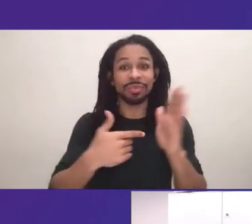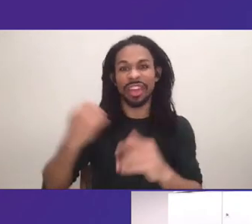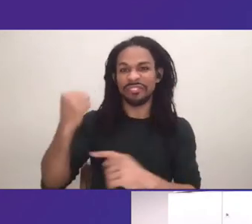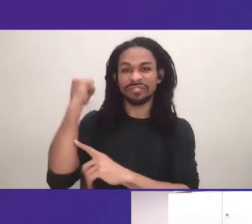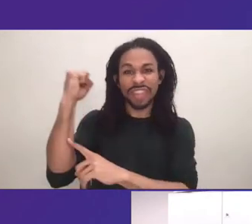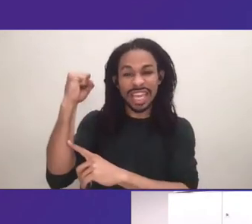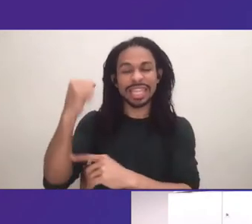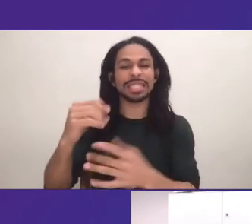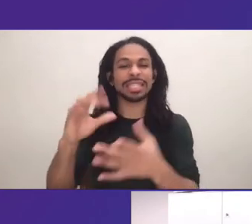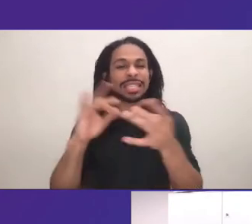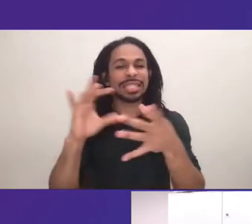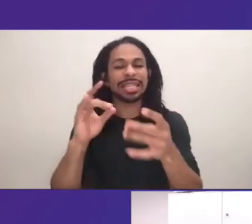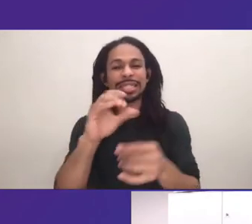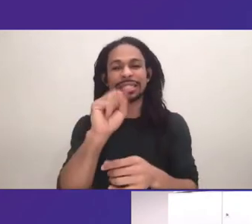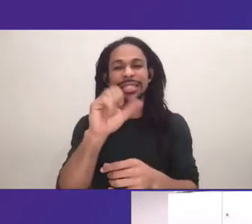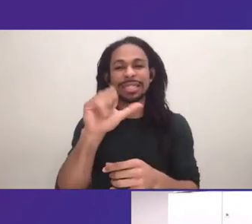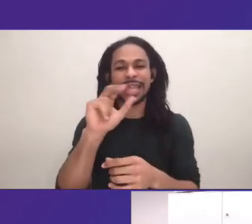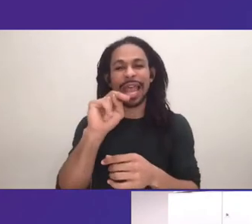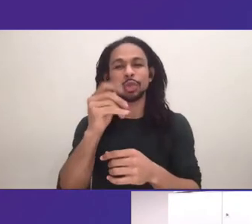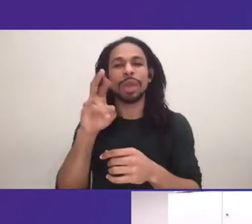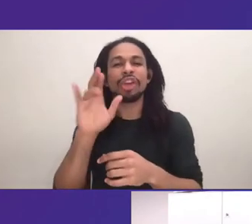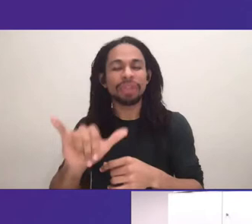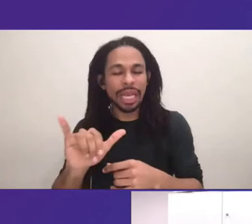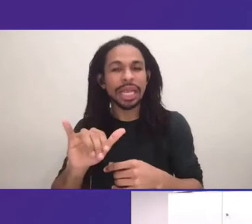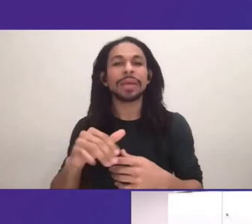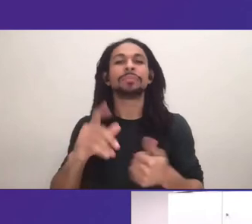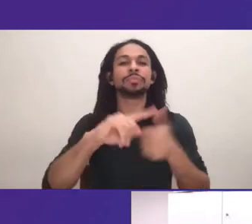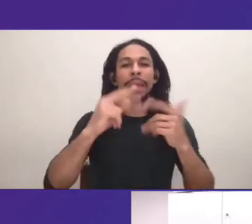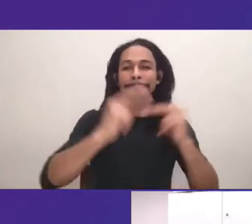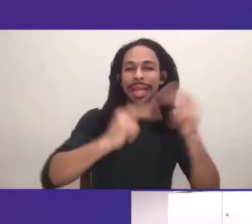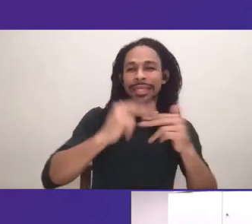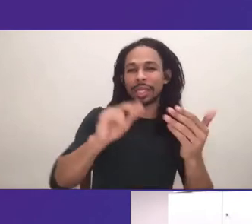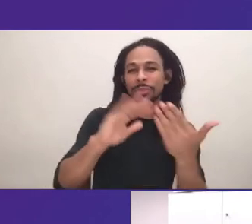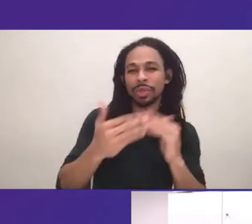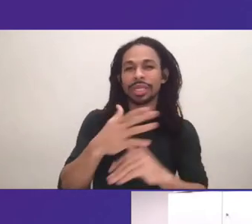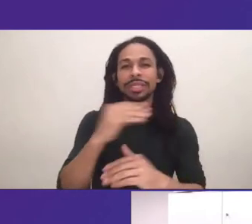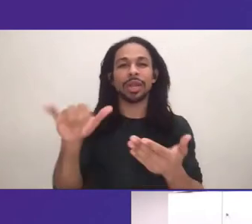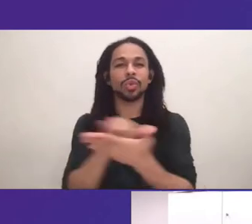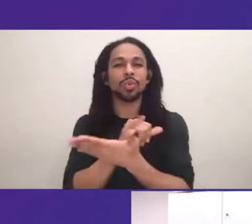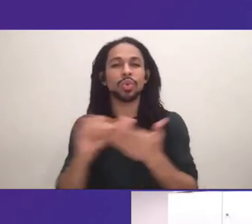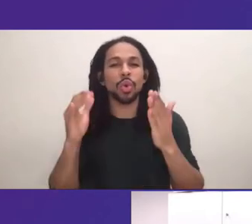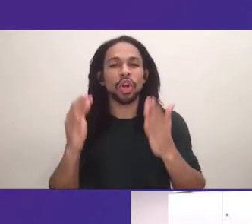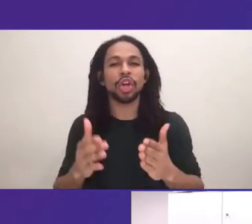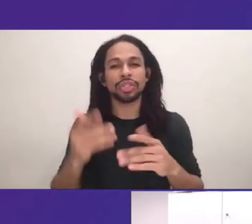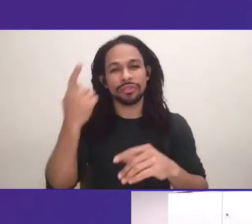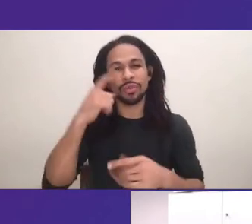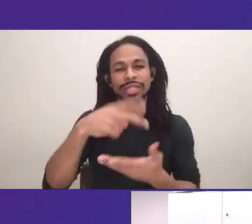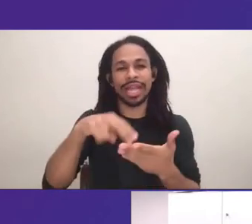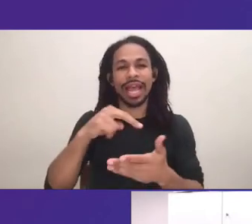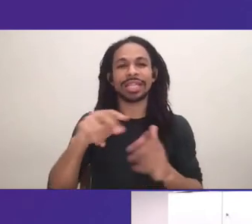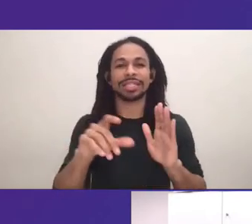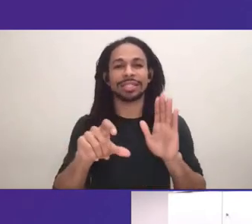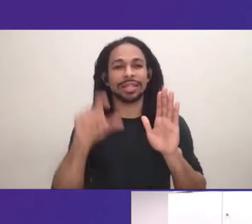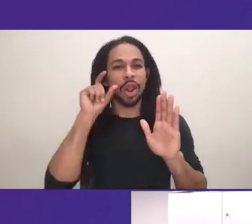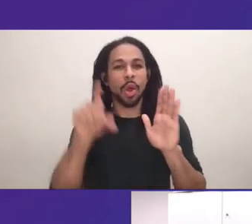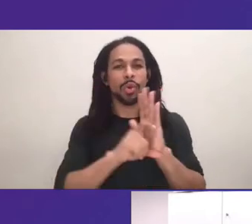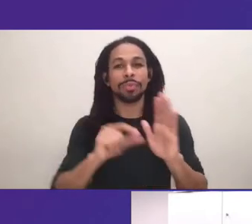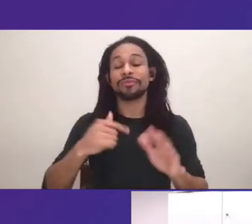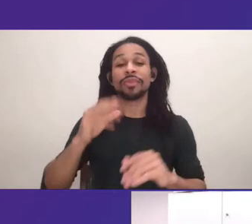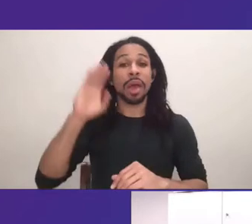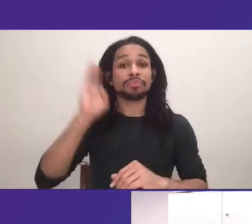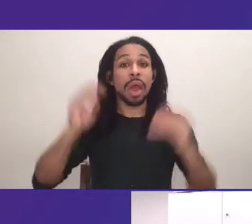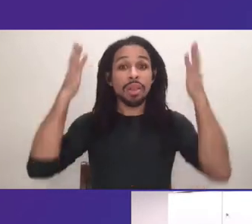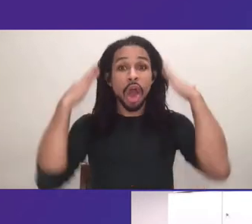sanctuary, building communities, and a New Yorkers for Dance logo. I have brown long hair,